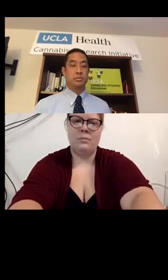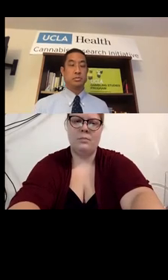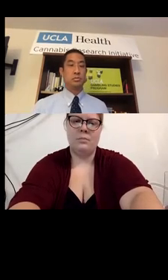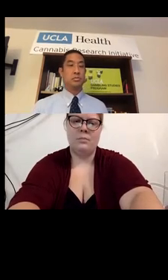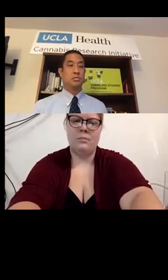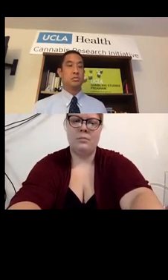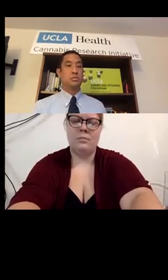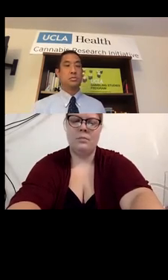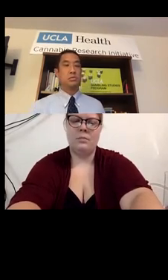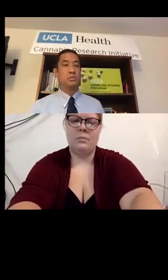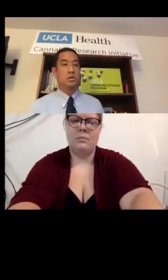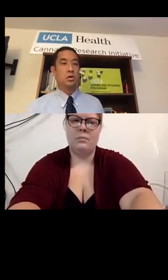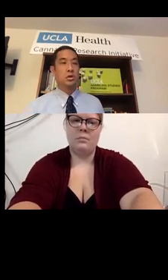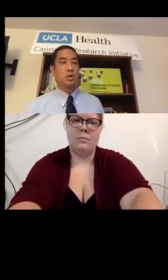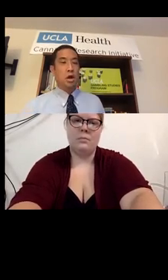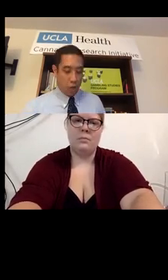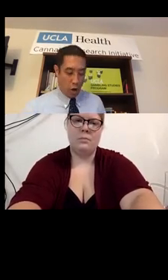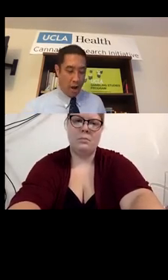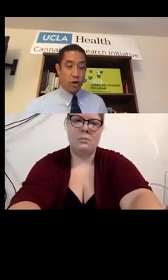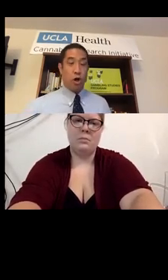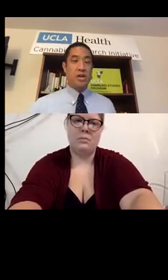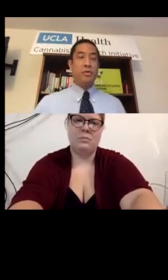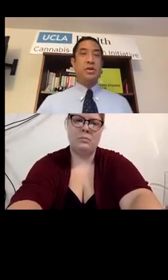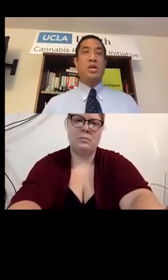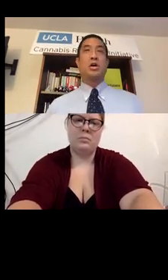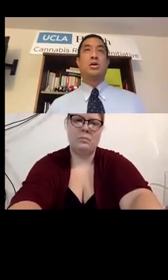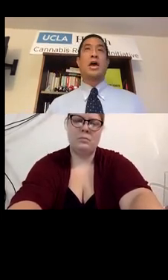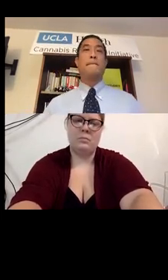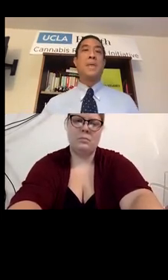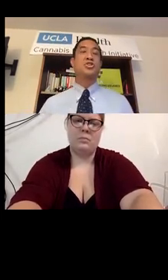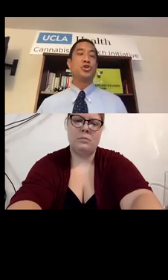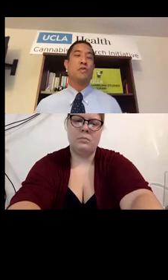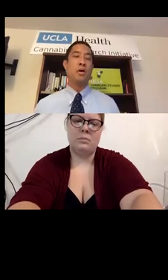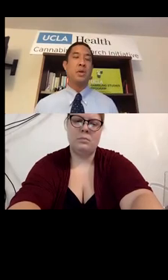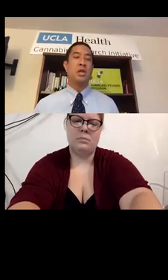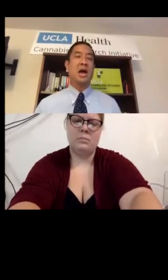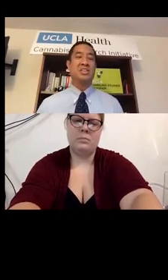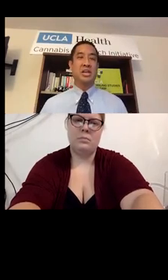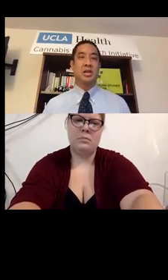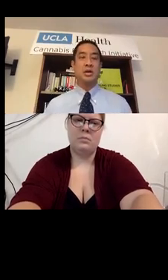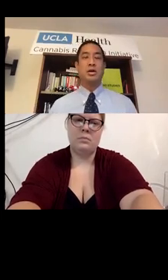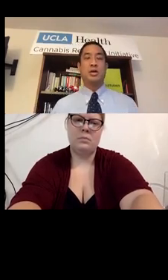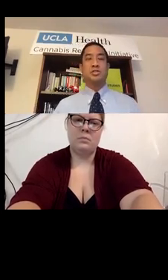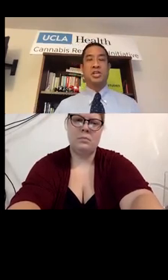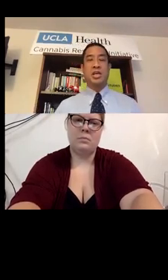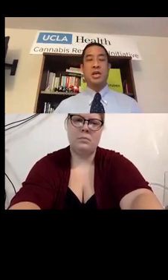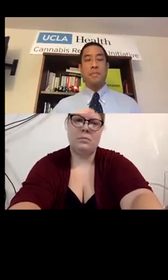How long is your residential treatment program? So I encourage everyone to take a look at Bet Shuva,